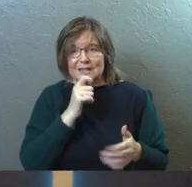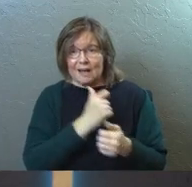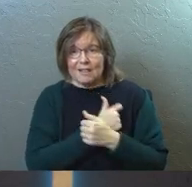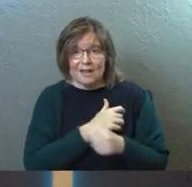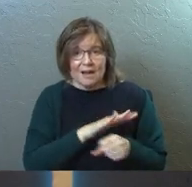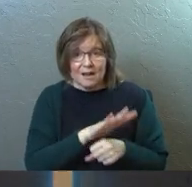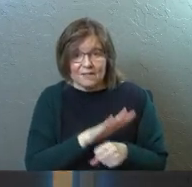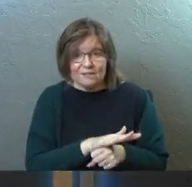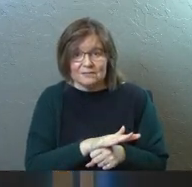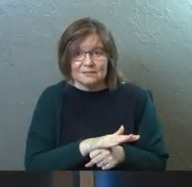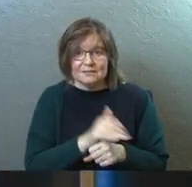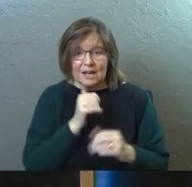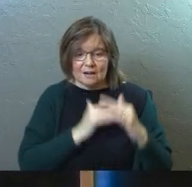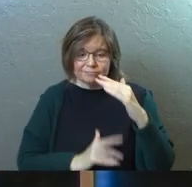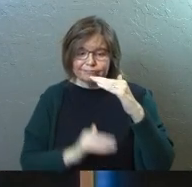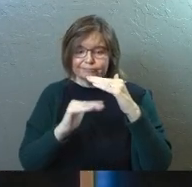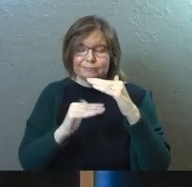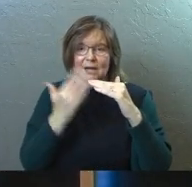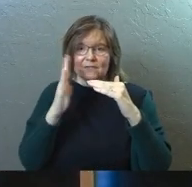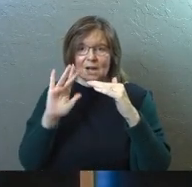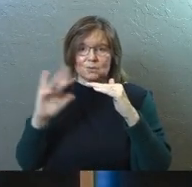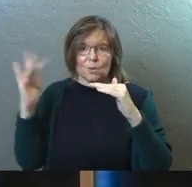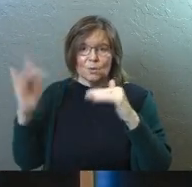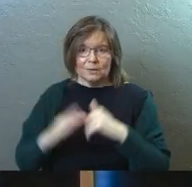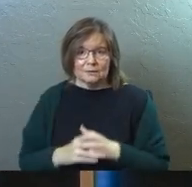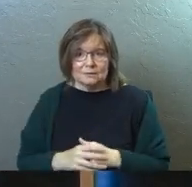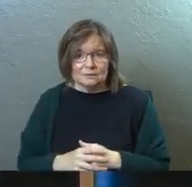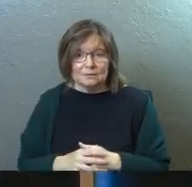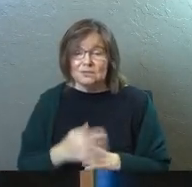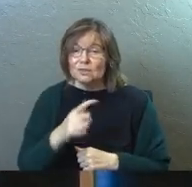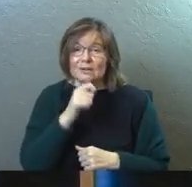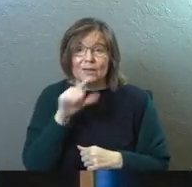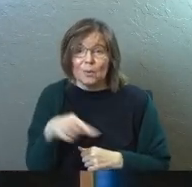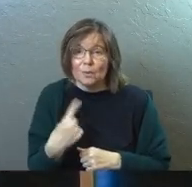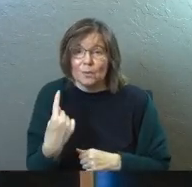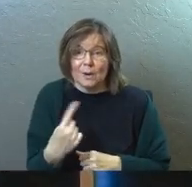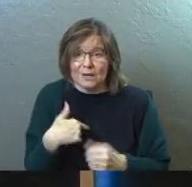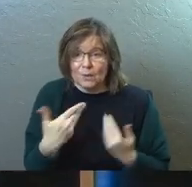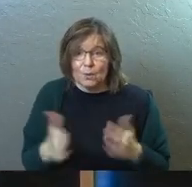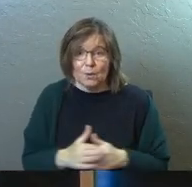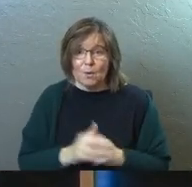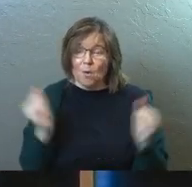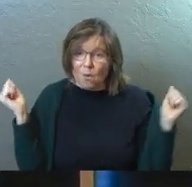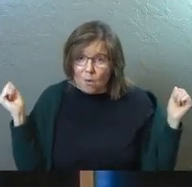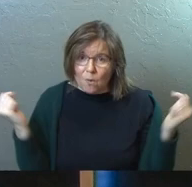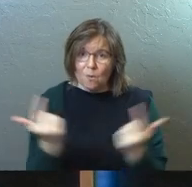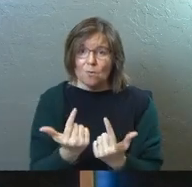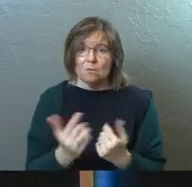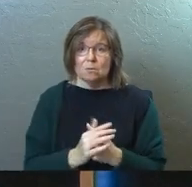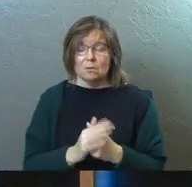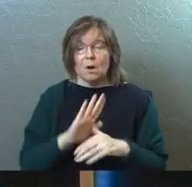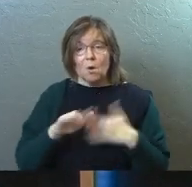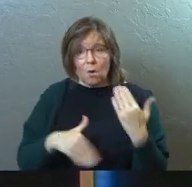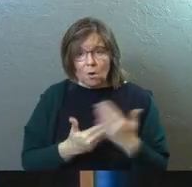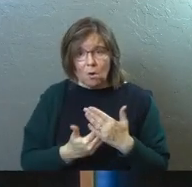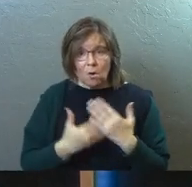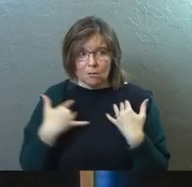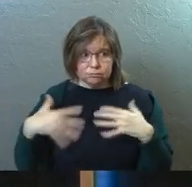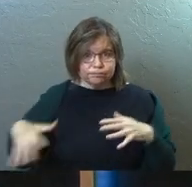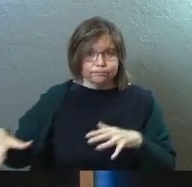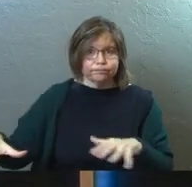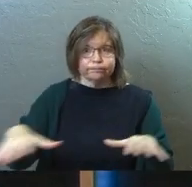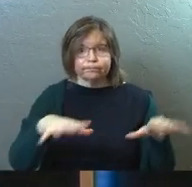unloved and fall short of God's glory. So you're not the only one in the room. We're all there with